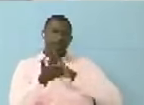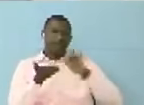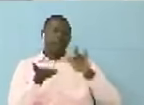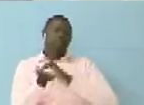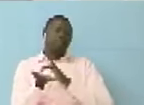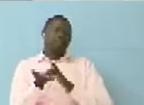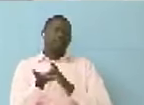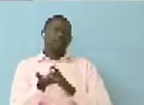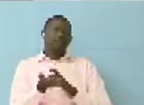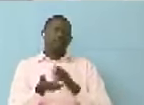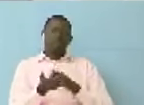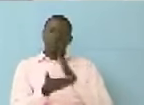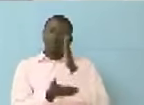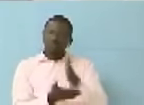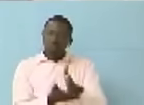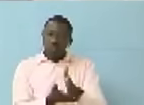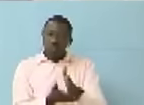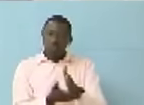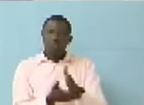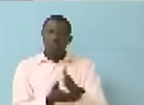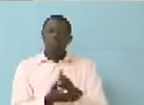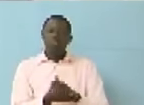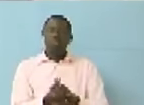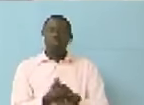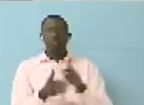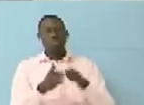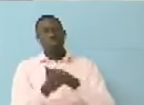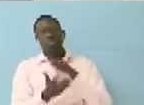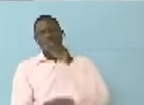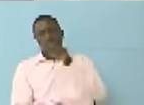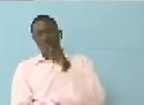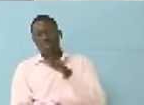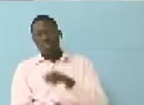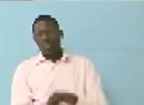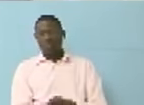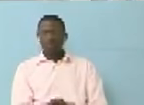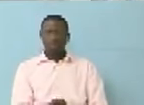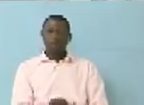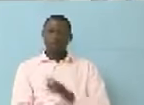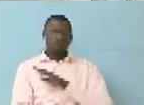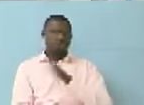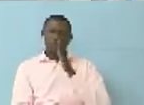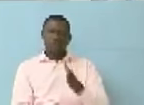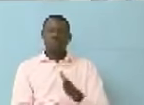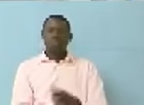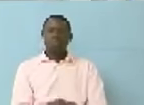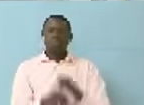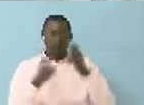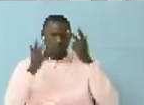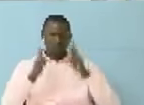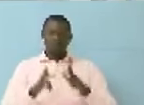Is that true? Pom tonyalti ba. That is not true. That is not true, counsel. Akawa manga tonyati.